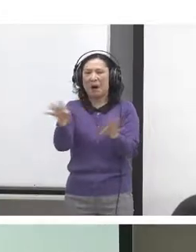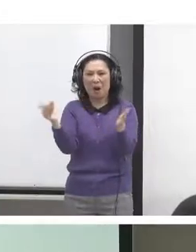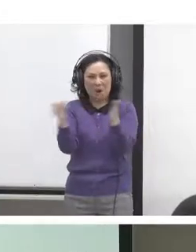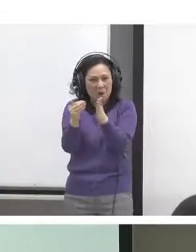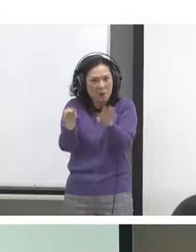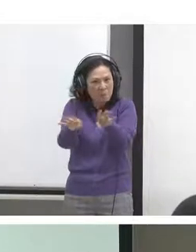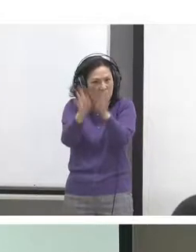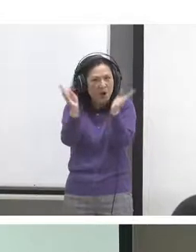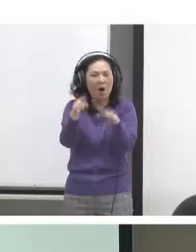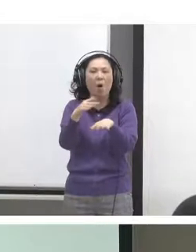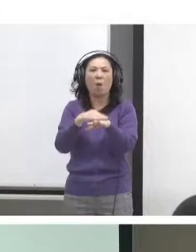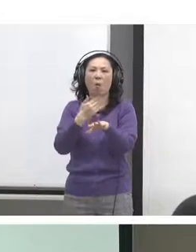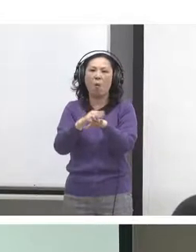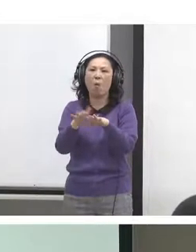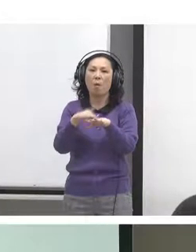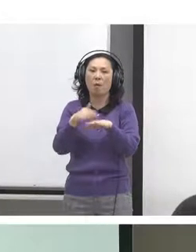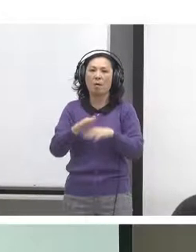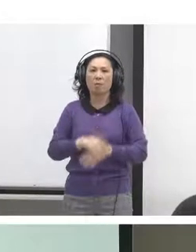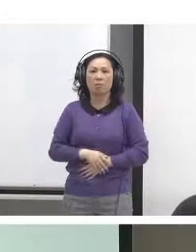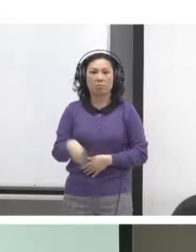As all of us know,